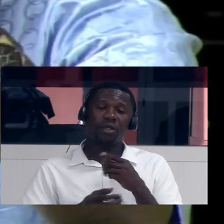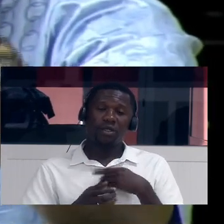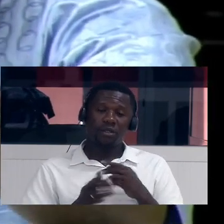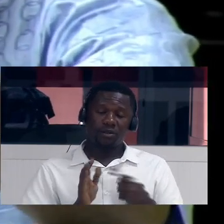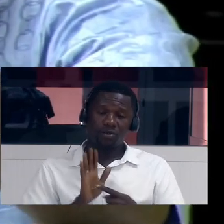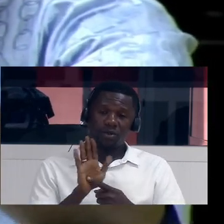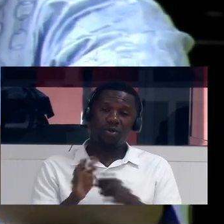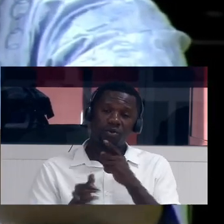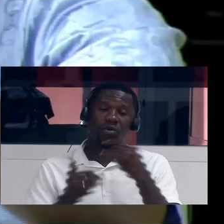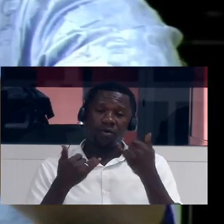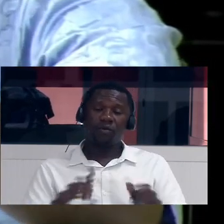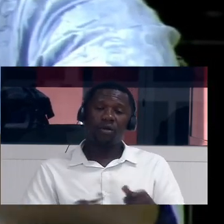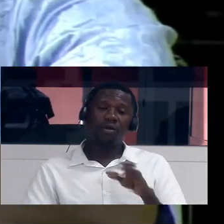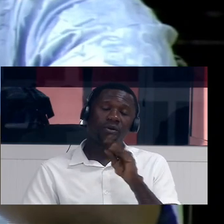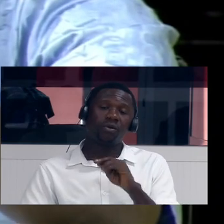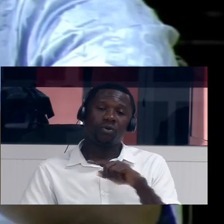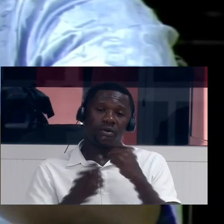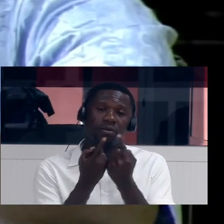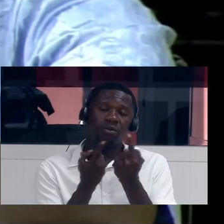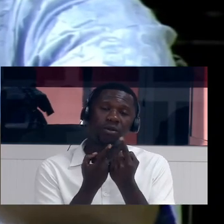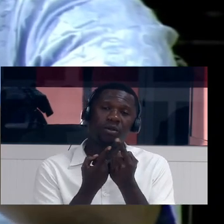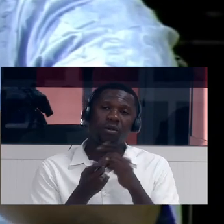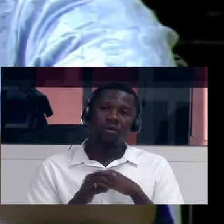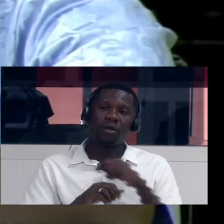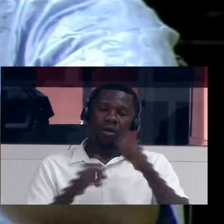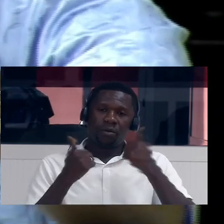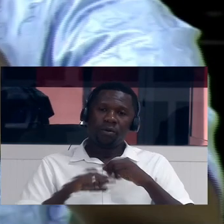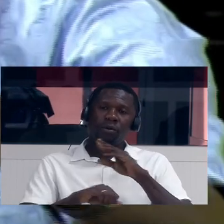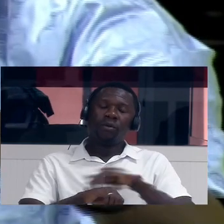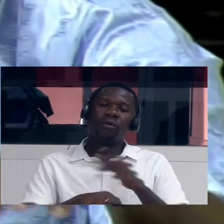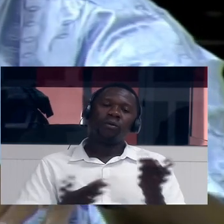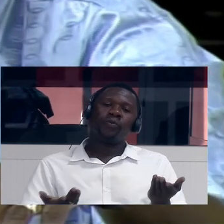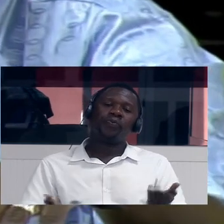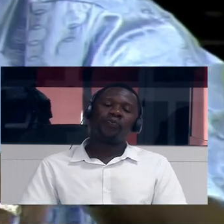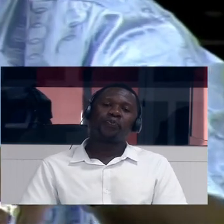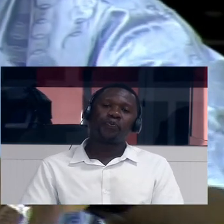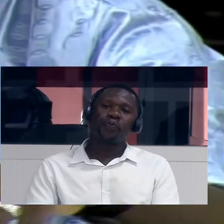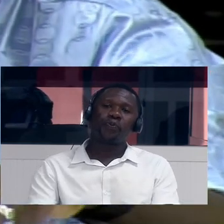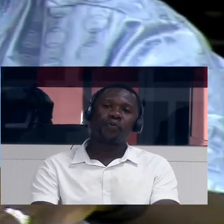that you failed to do something that was supposed to have been done.